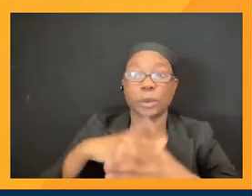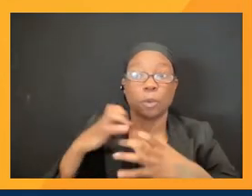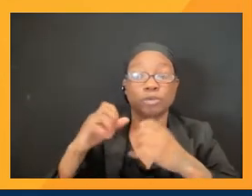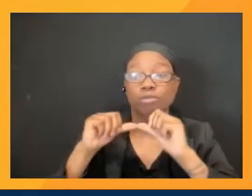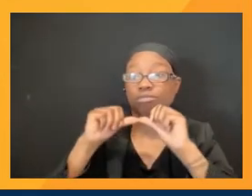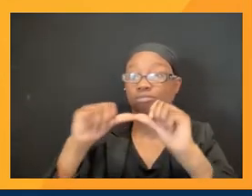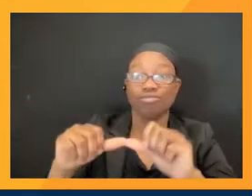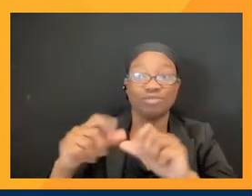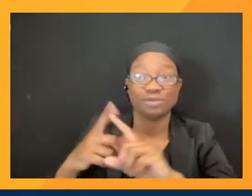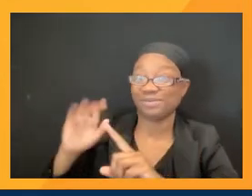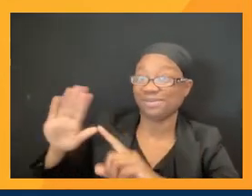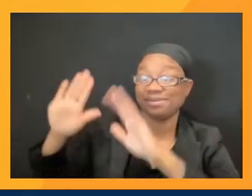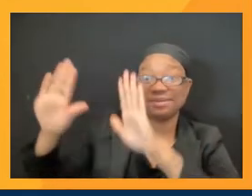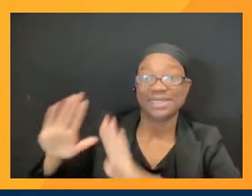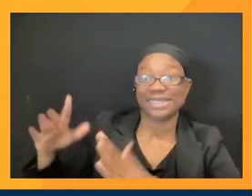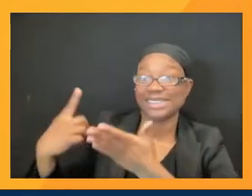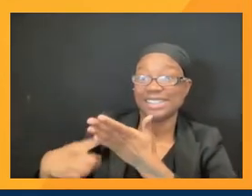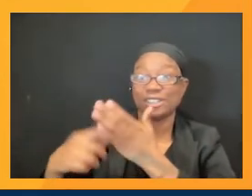that they put their minds to.